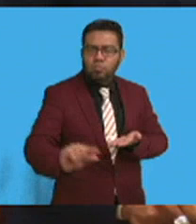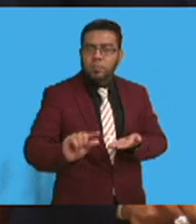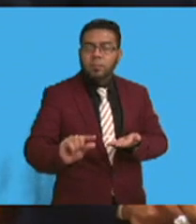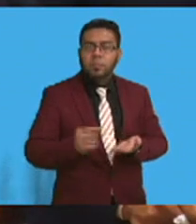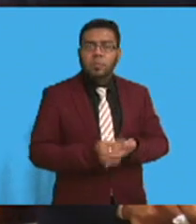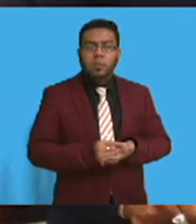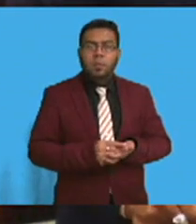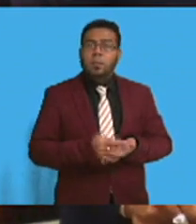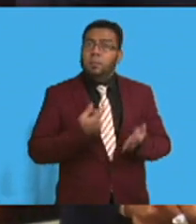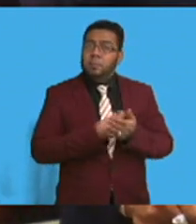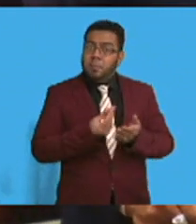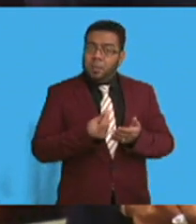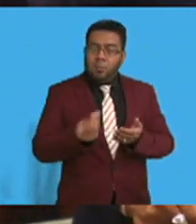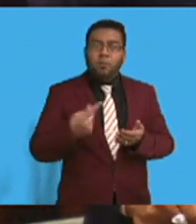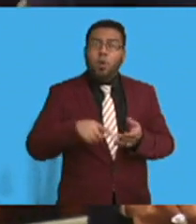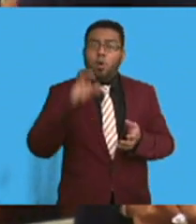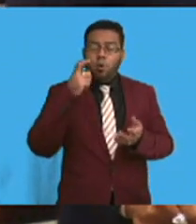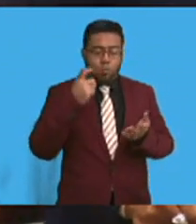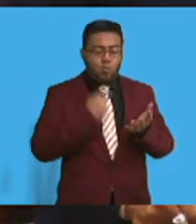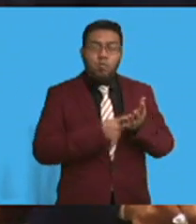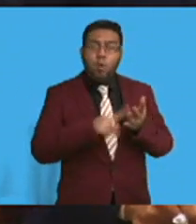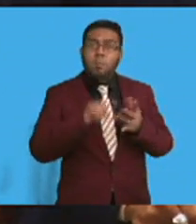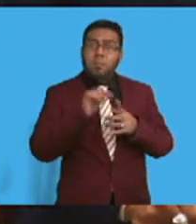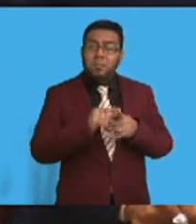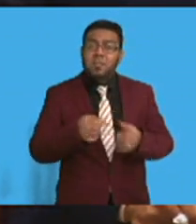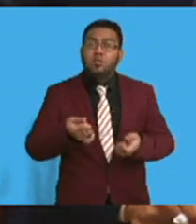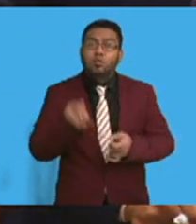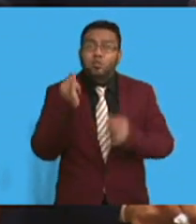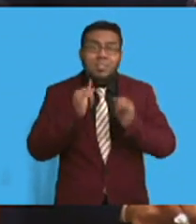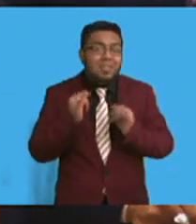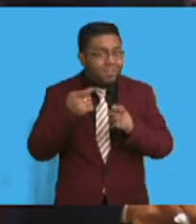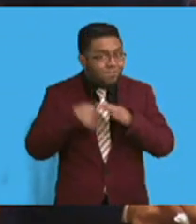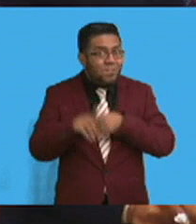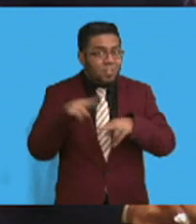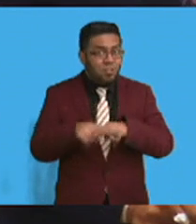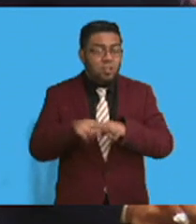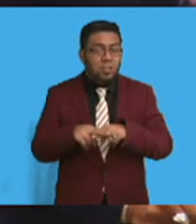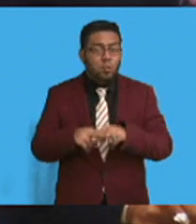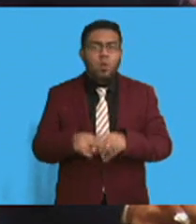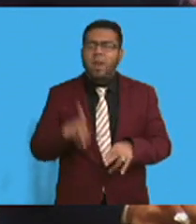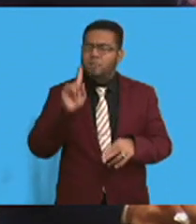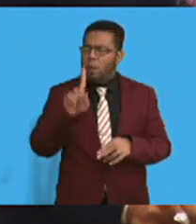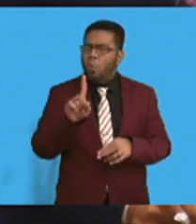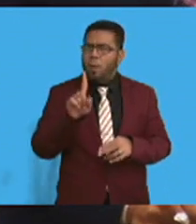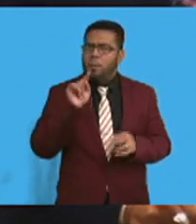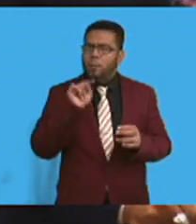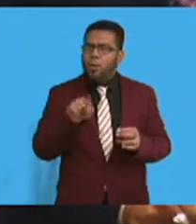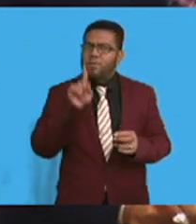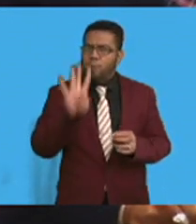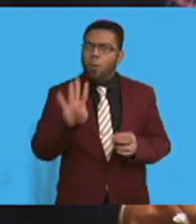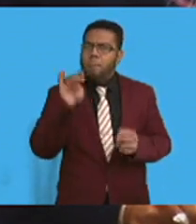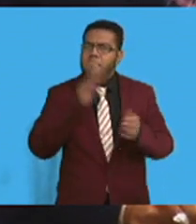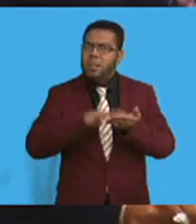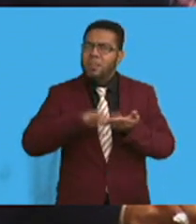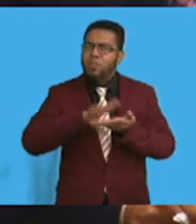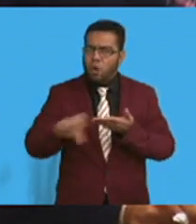apply the model to crop insurance in Fiji. For both home and crop insurance in Fiji, we have allocated $1.4 million to cover the initial development